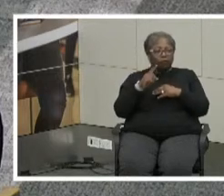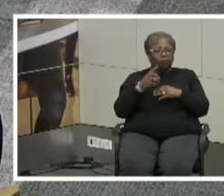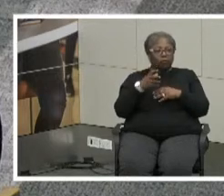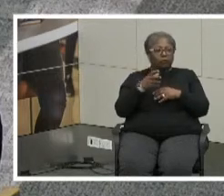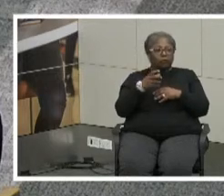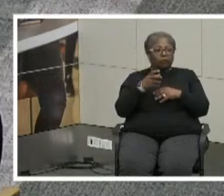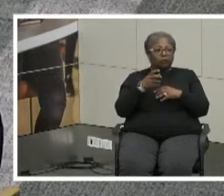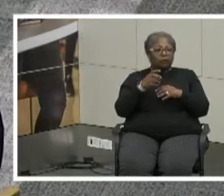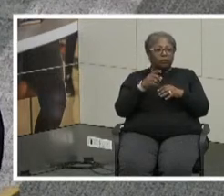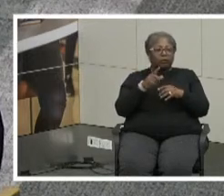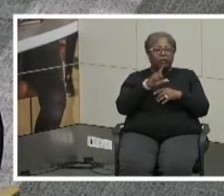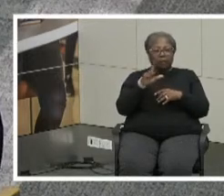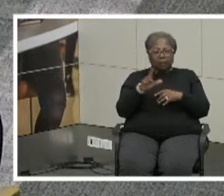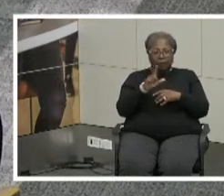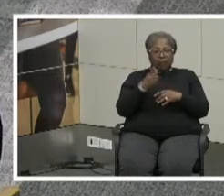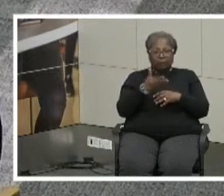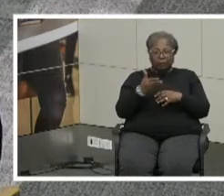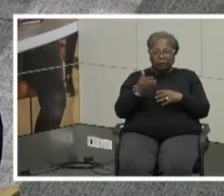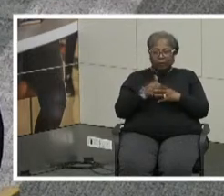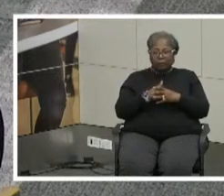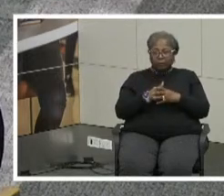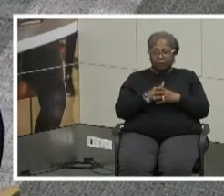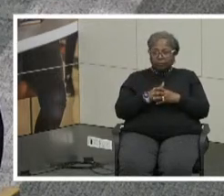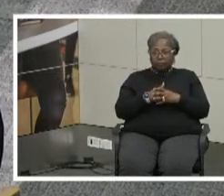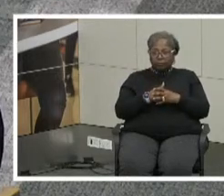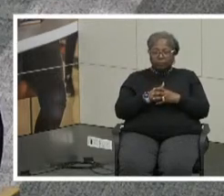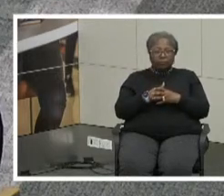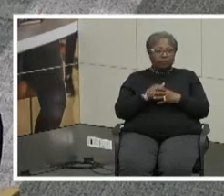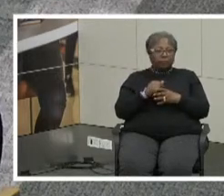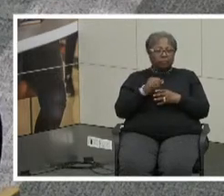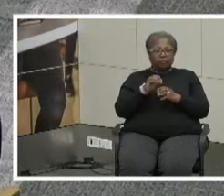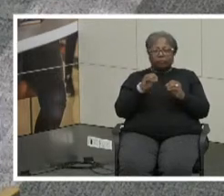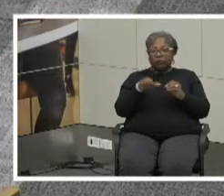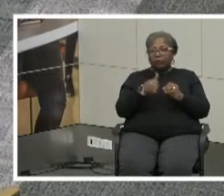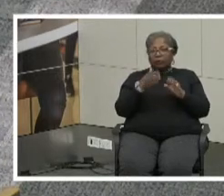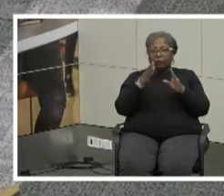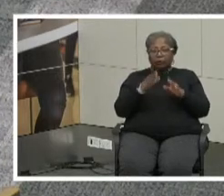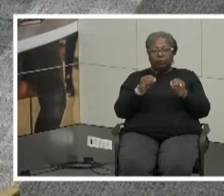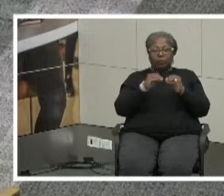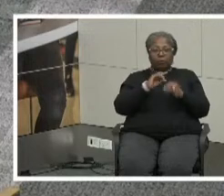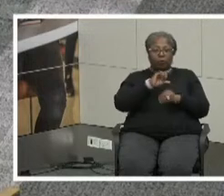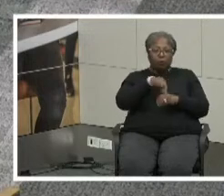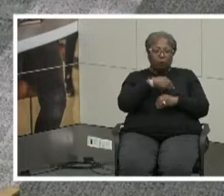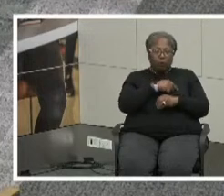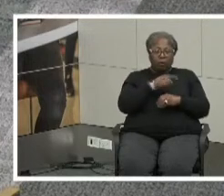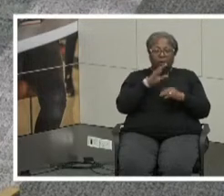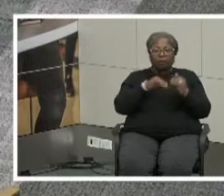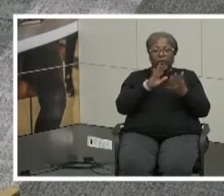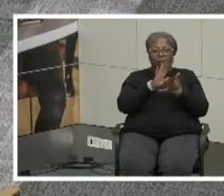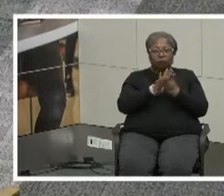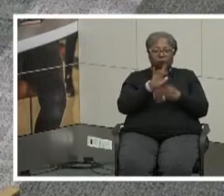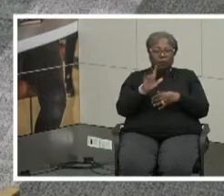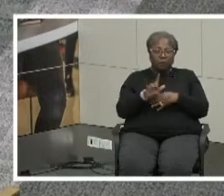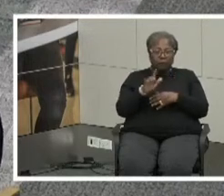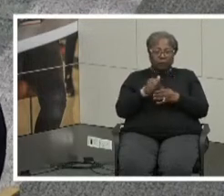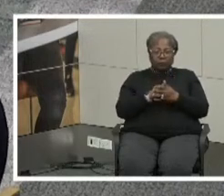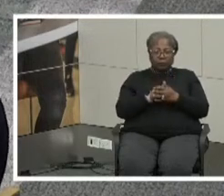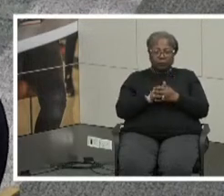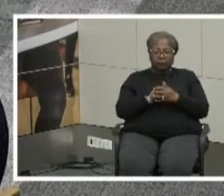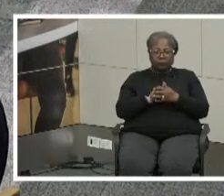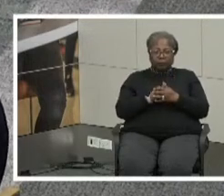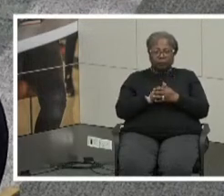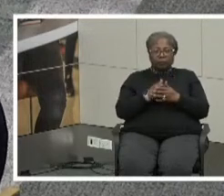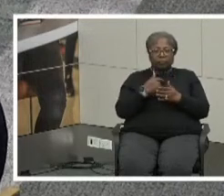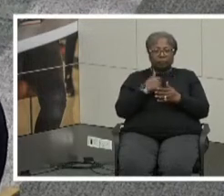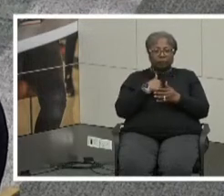acquisition of Library materials no other person on campus is more qualified than the school librarian